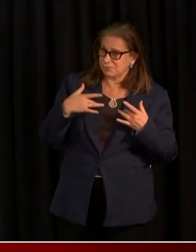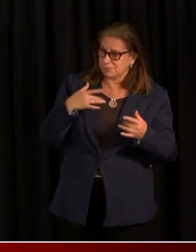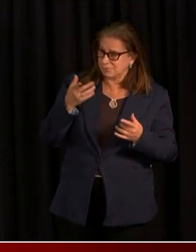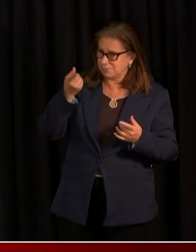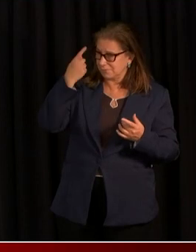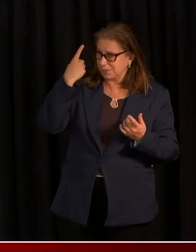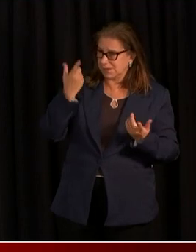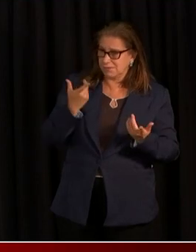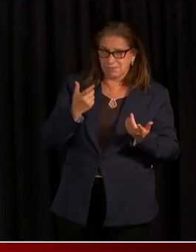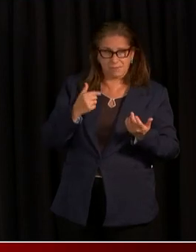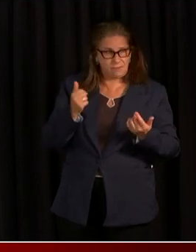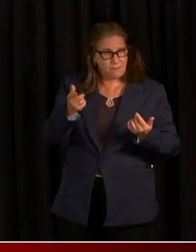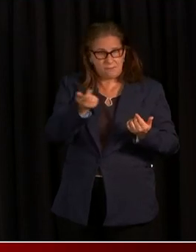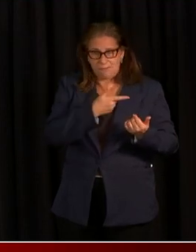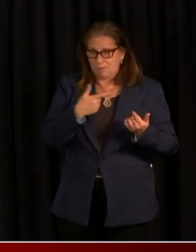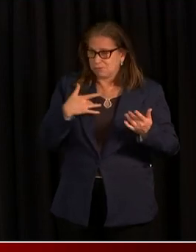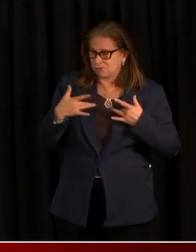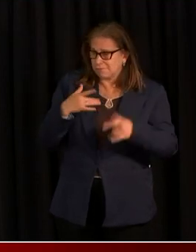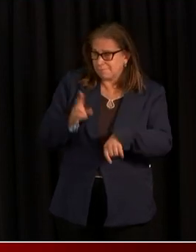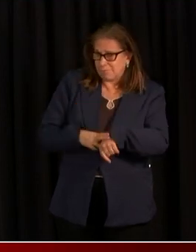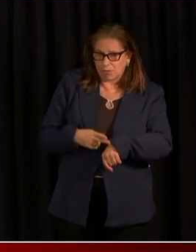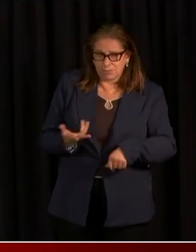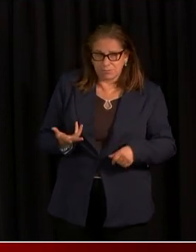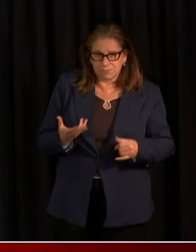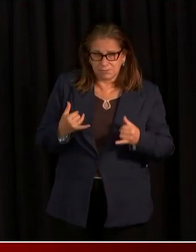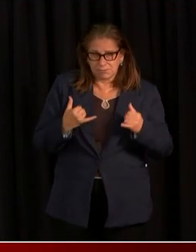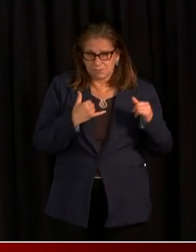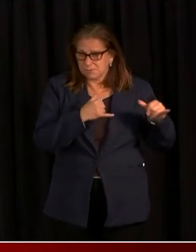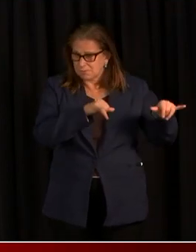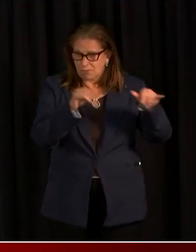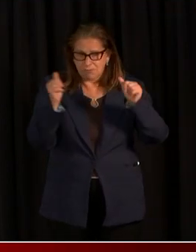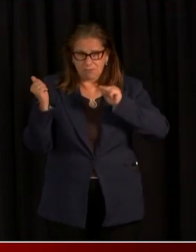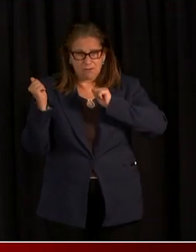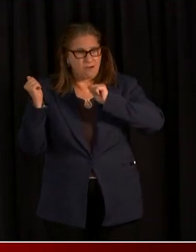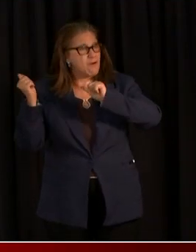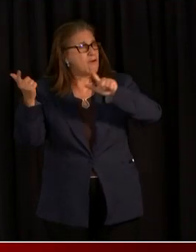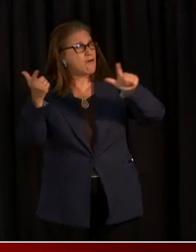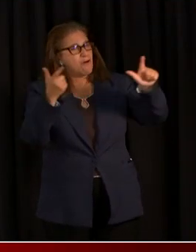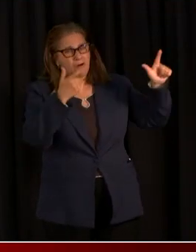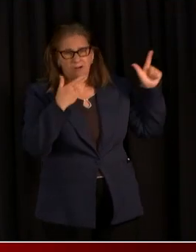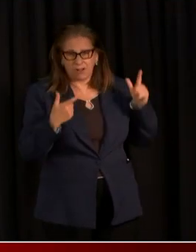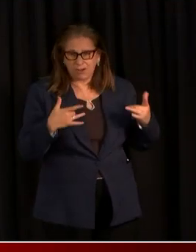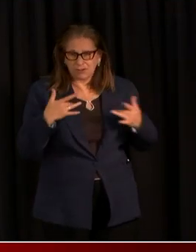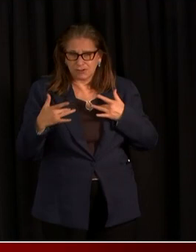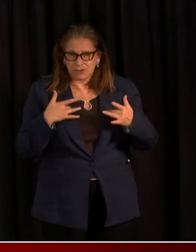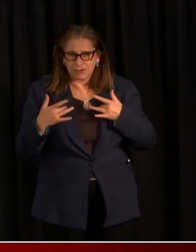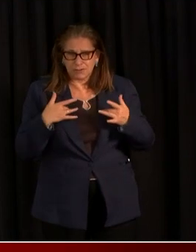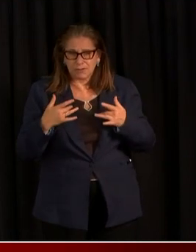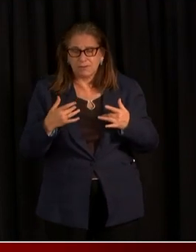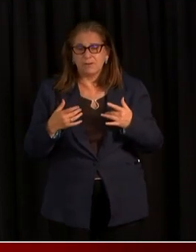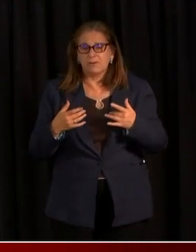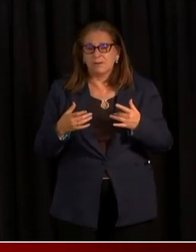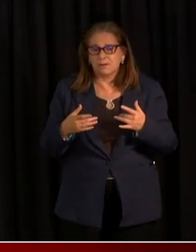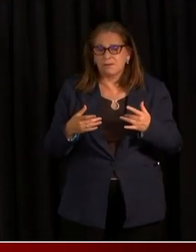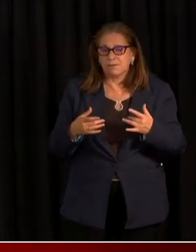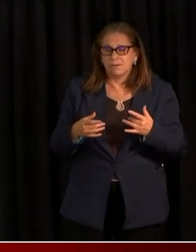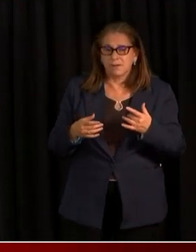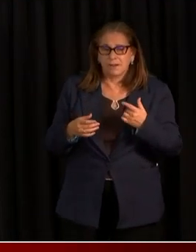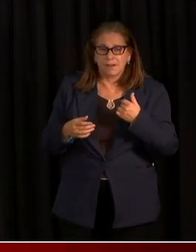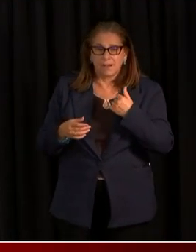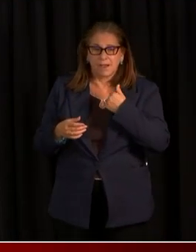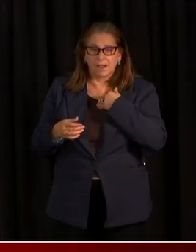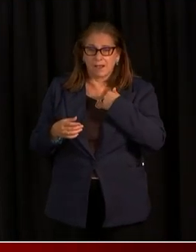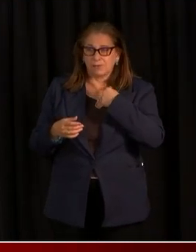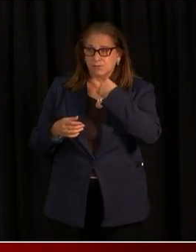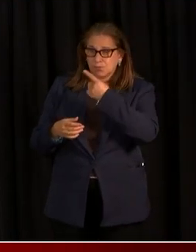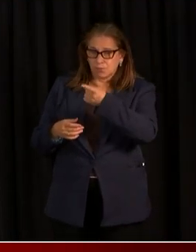As we said, as I told my fellow mayors, we saw this 6 weeks ago. We told you it could come to any city